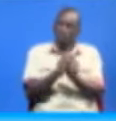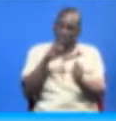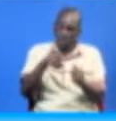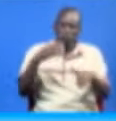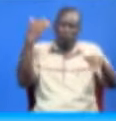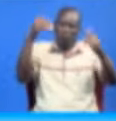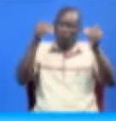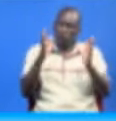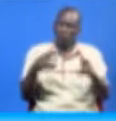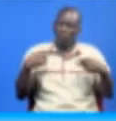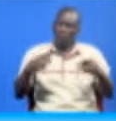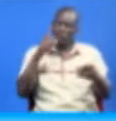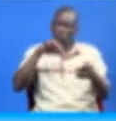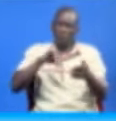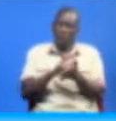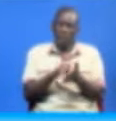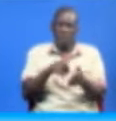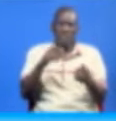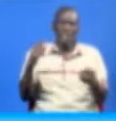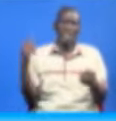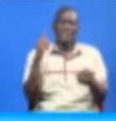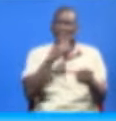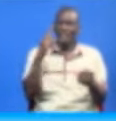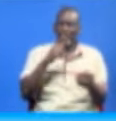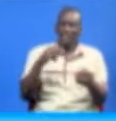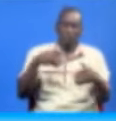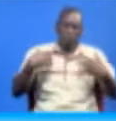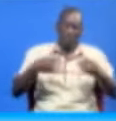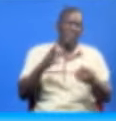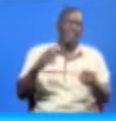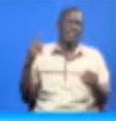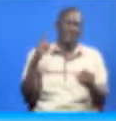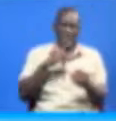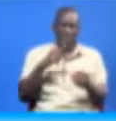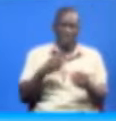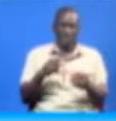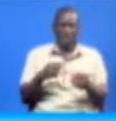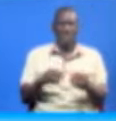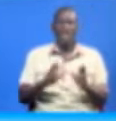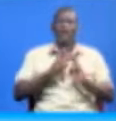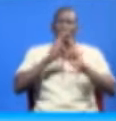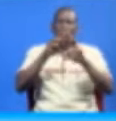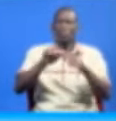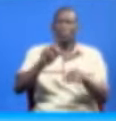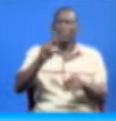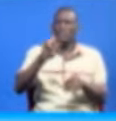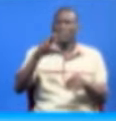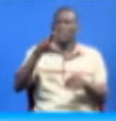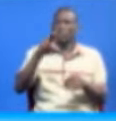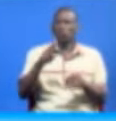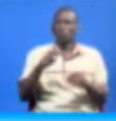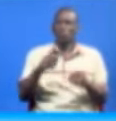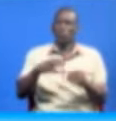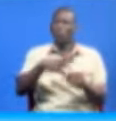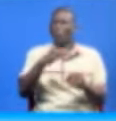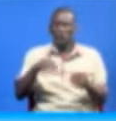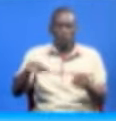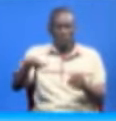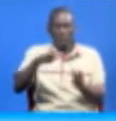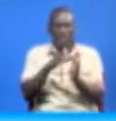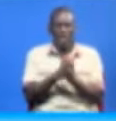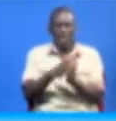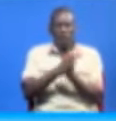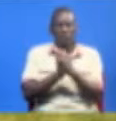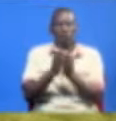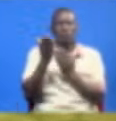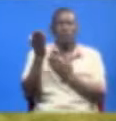warn that an impending danger lurks beneath the surface. Our reporter George Kiero visited the area and has this report.